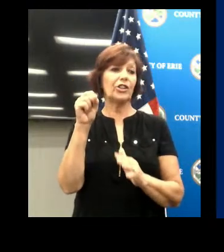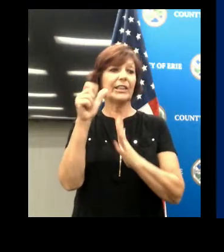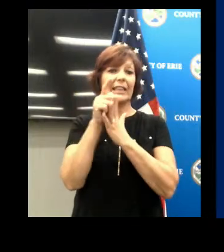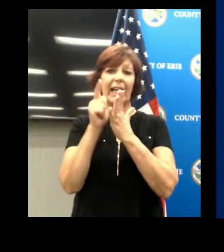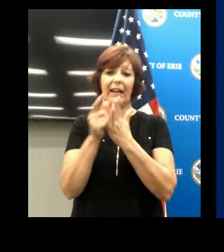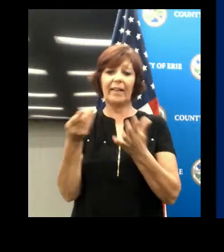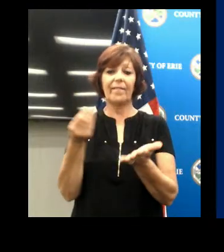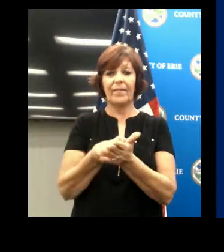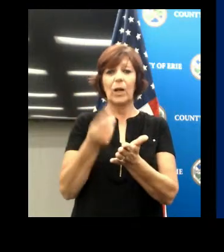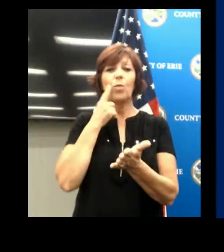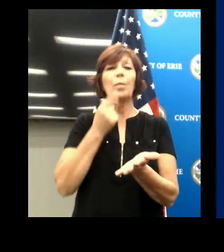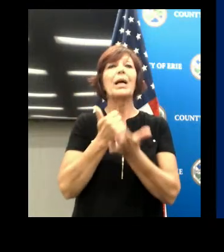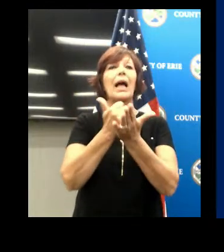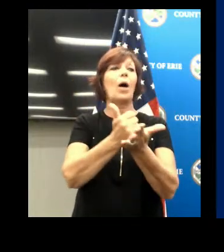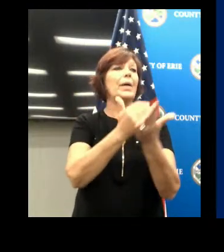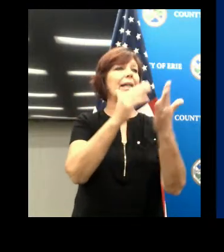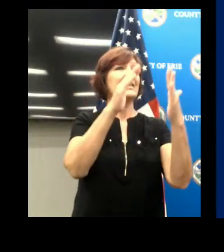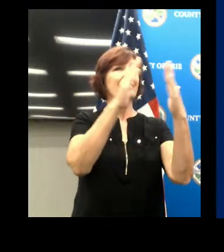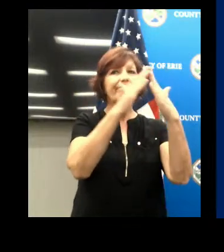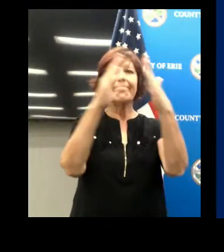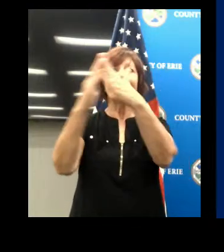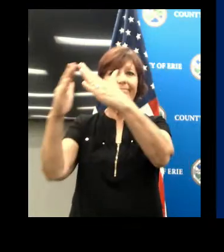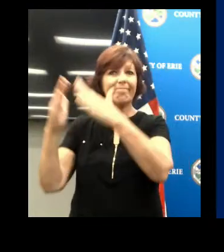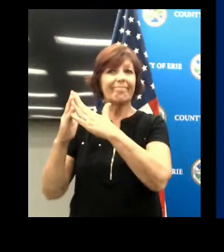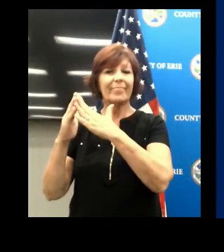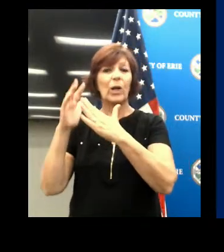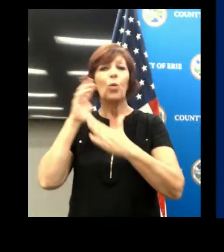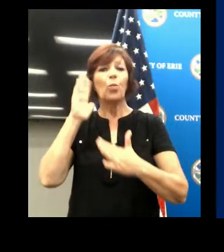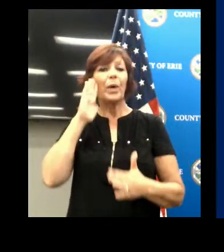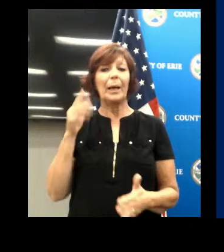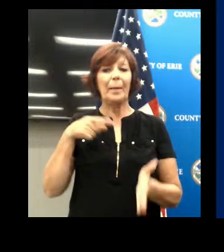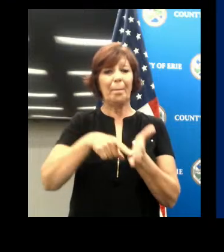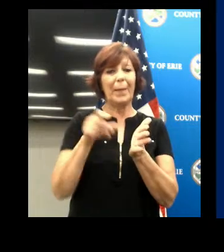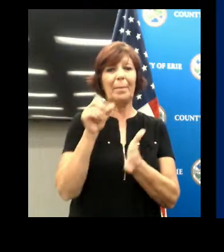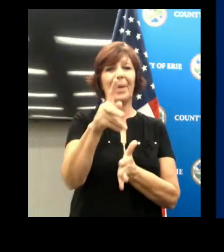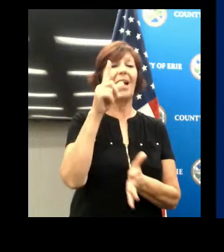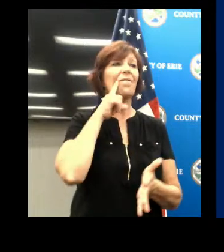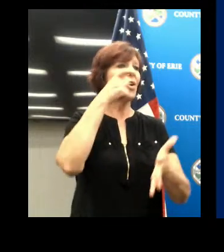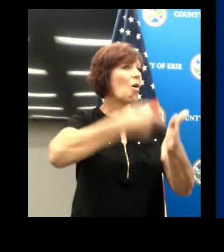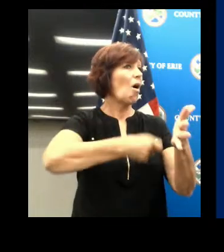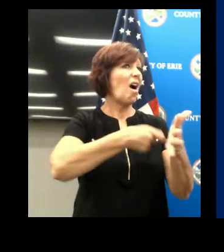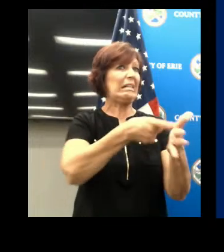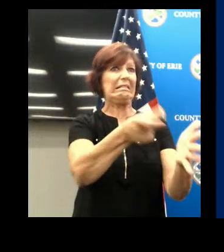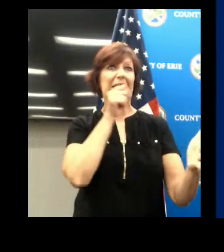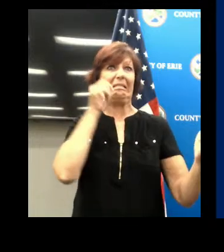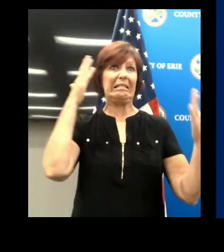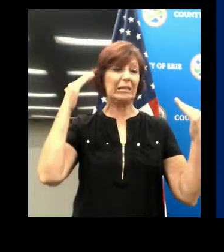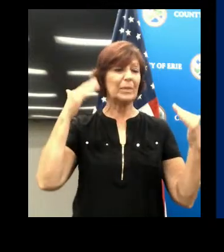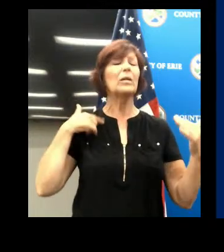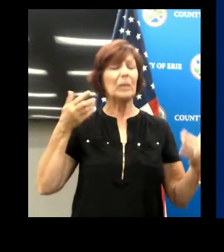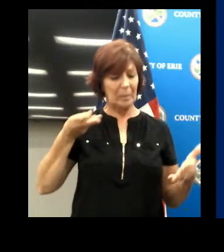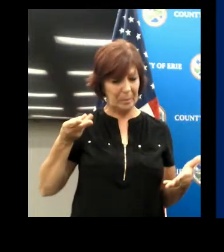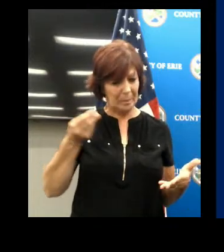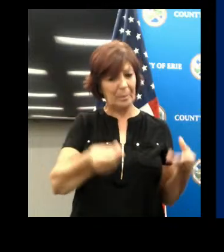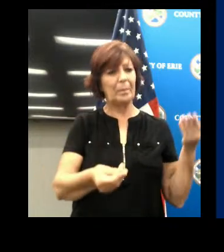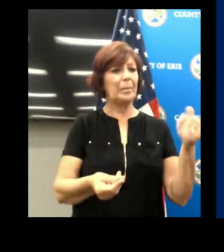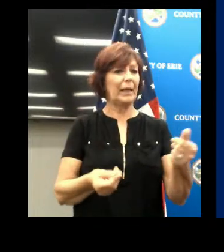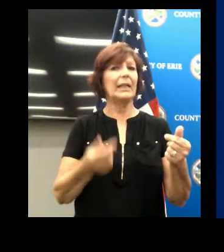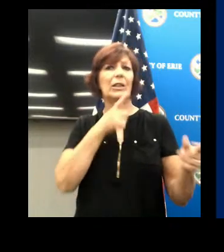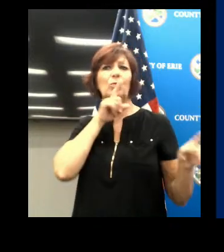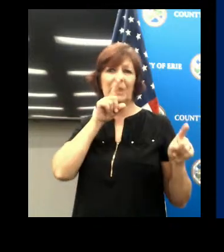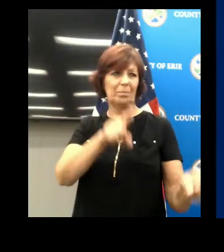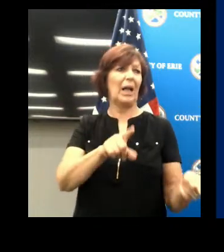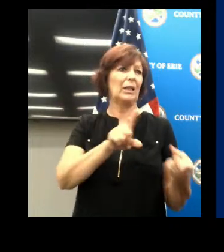assisting villages, cities, and towns, reimbursing them for costs that were unanticipated in exchange or in response